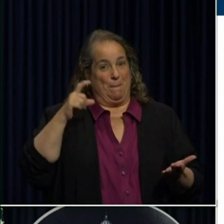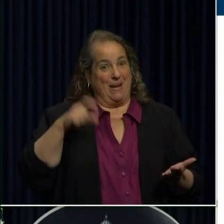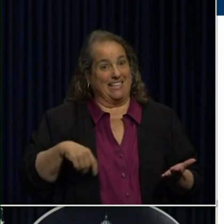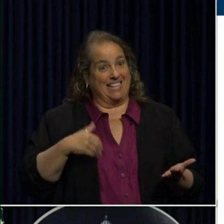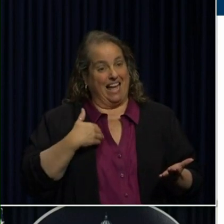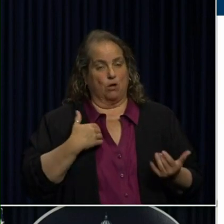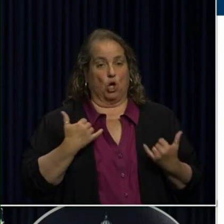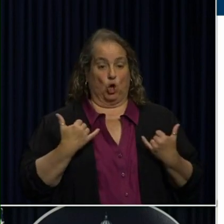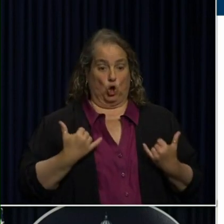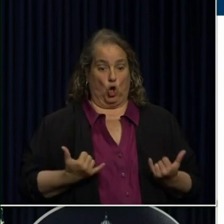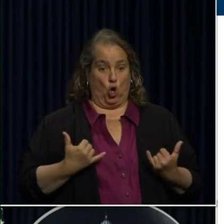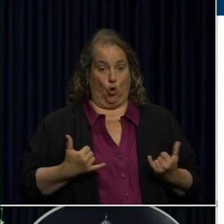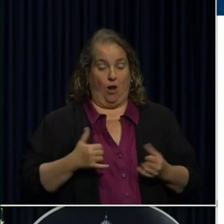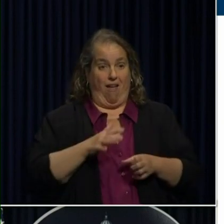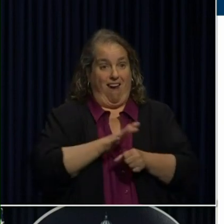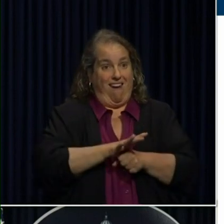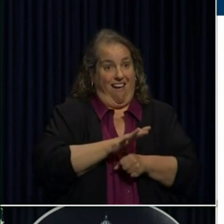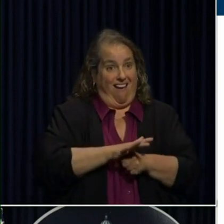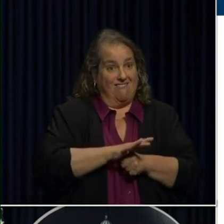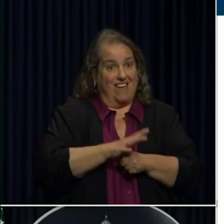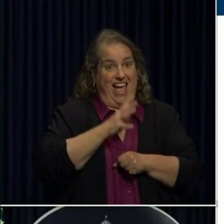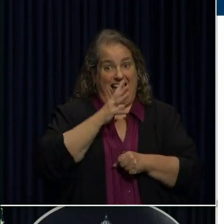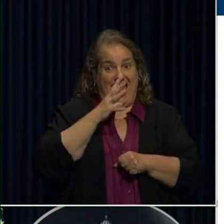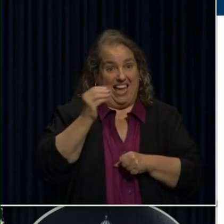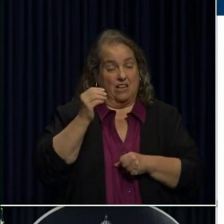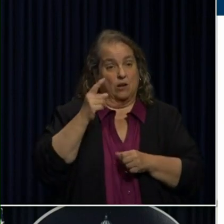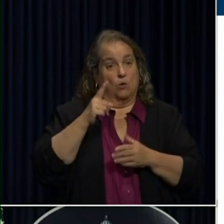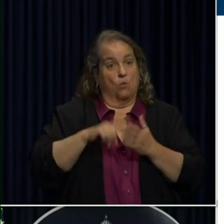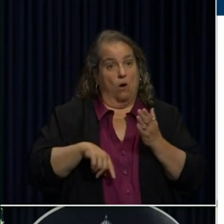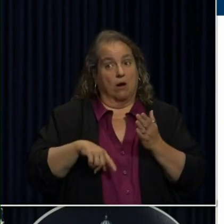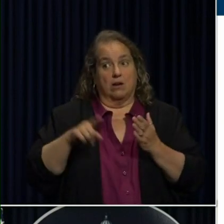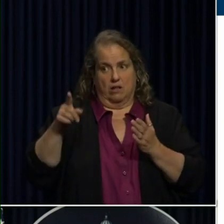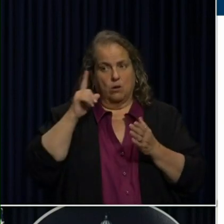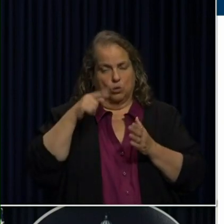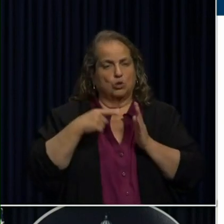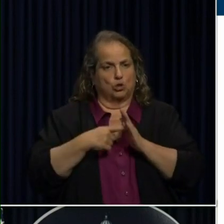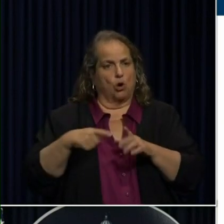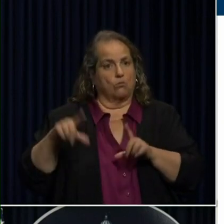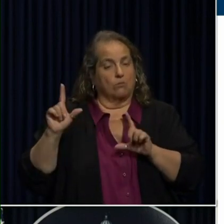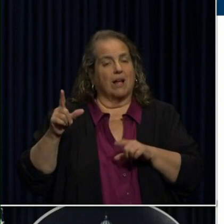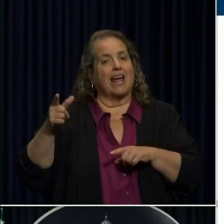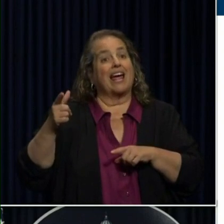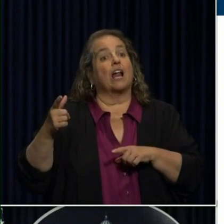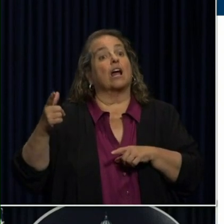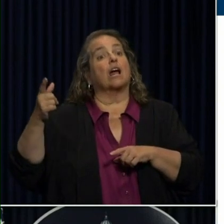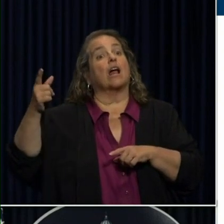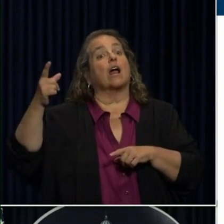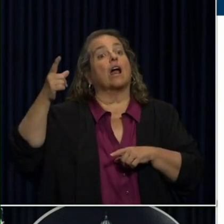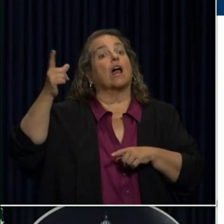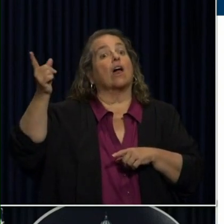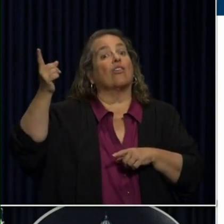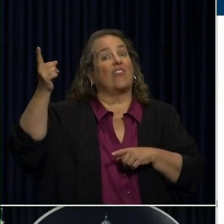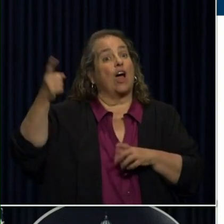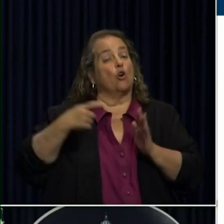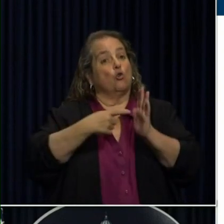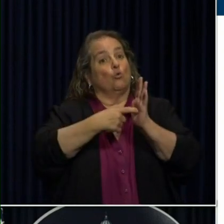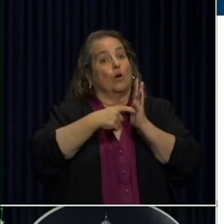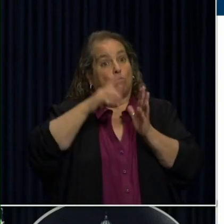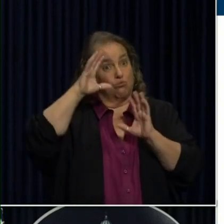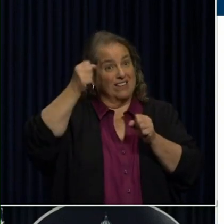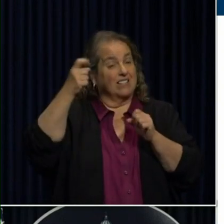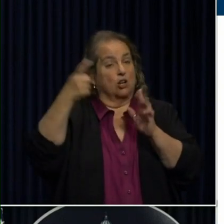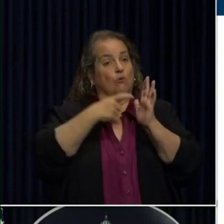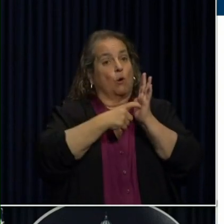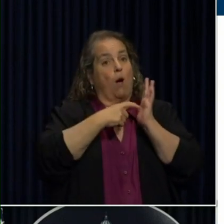capacity, but the proposal actually, and we'll show this on the next slide in a minute, actually requires us to be able to test at a